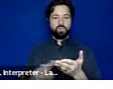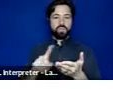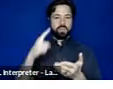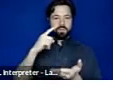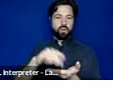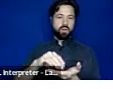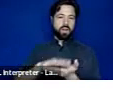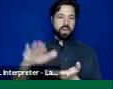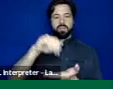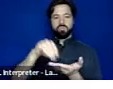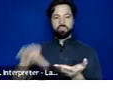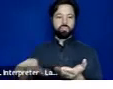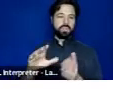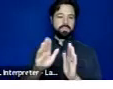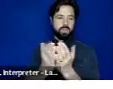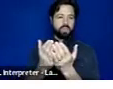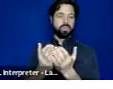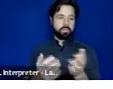Students textbook.